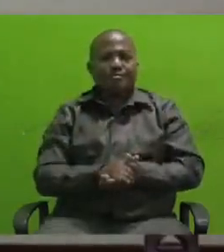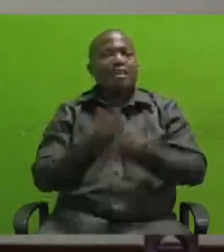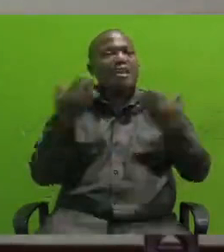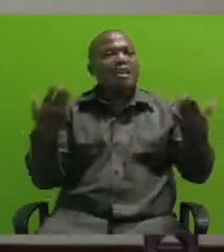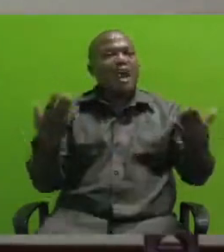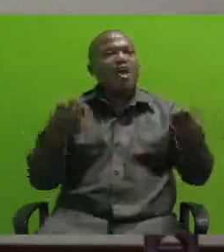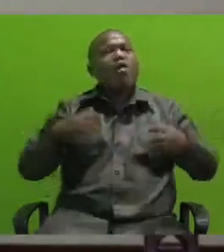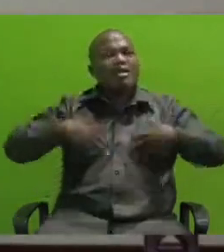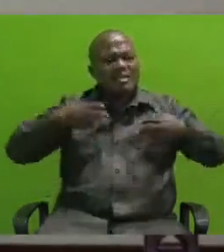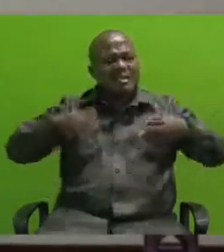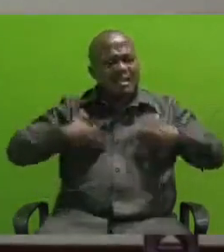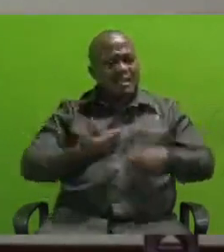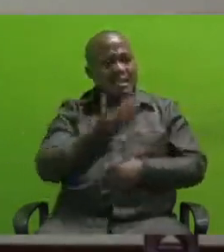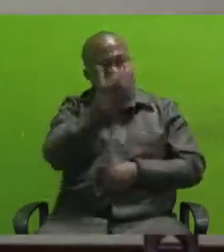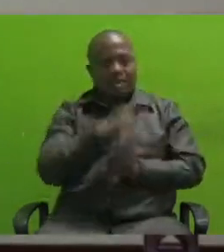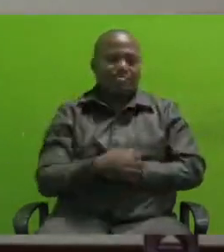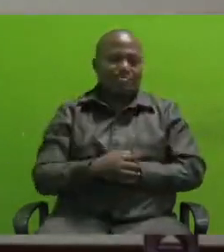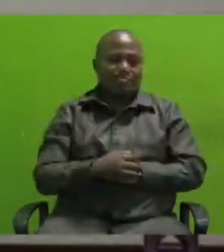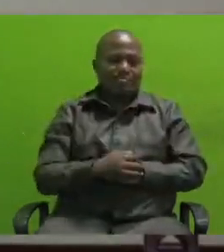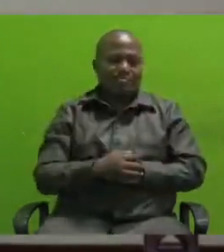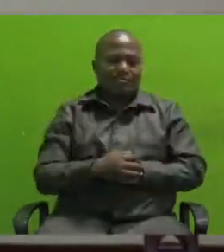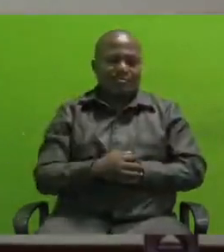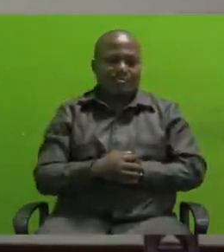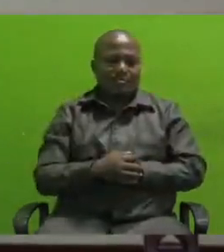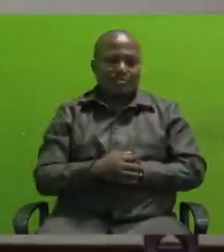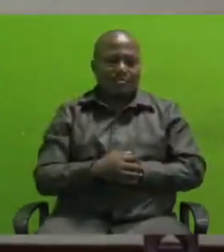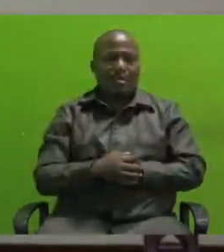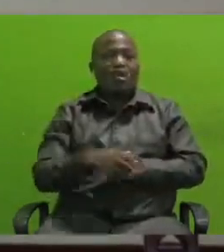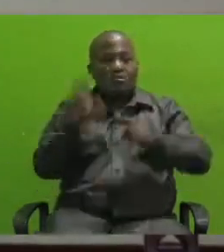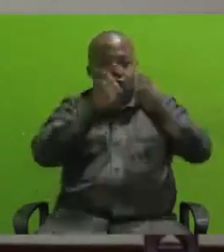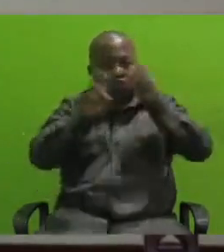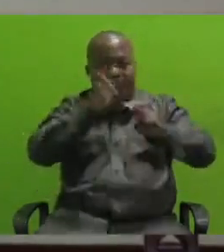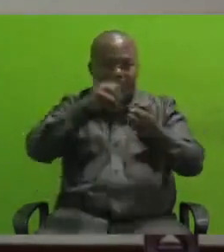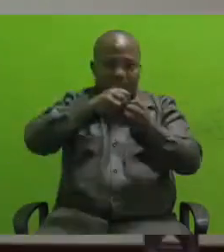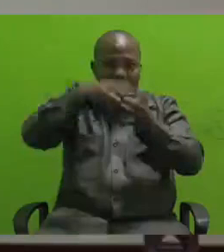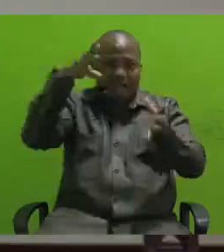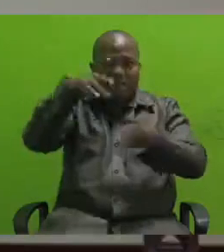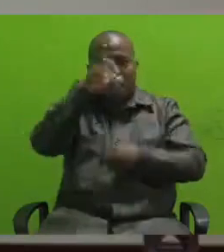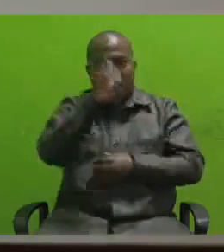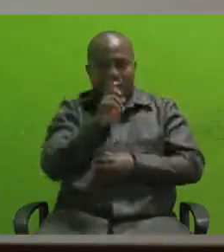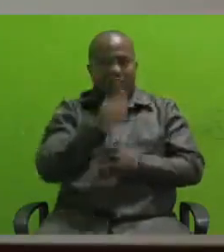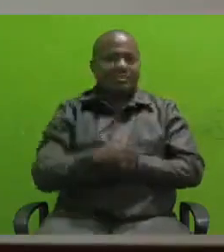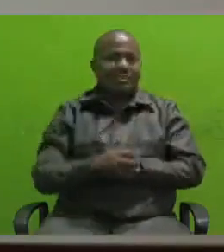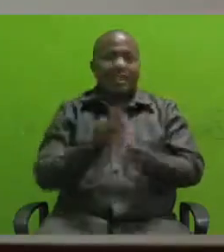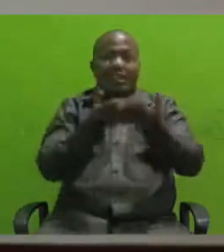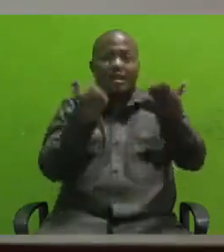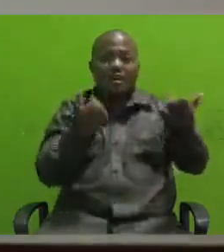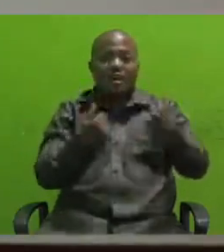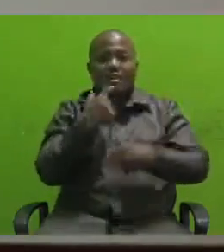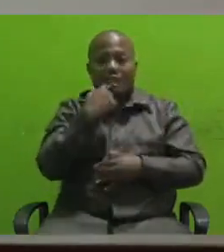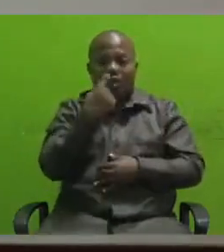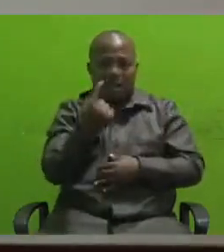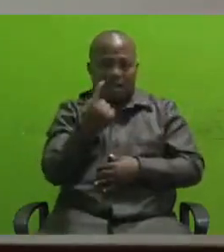just finding the value of x, because we have been told you to